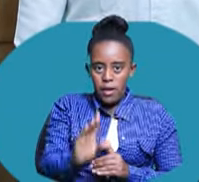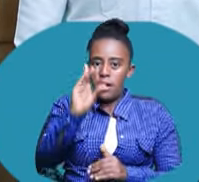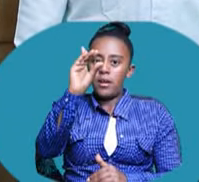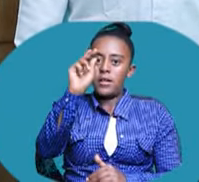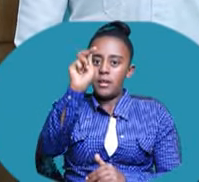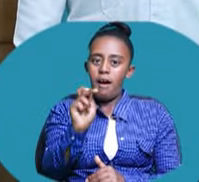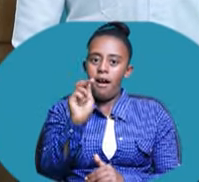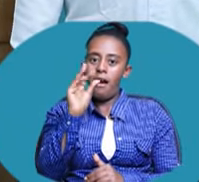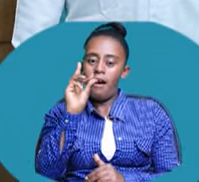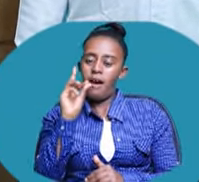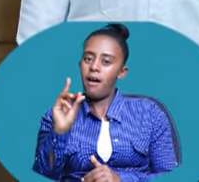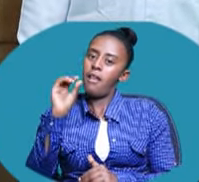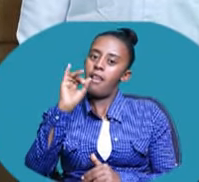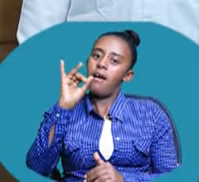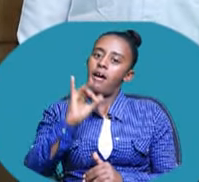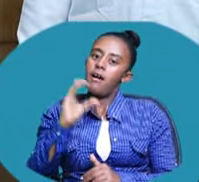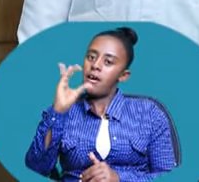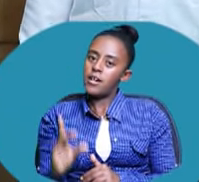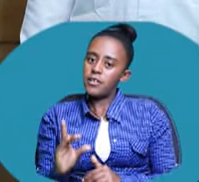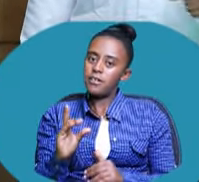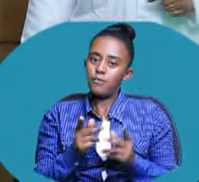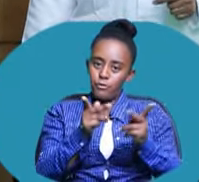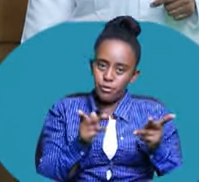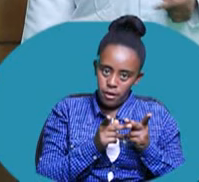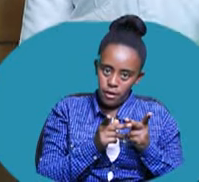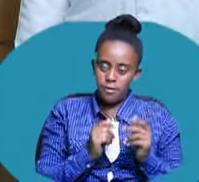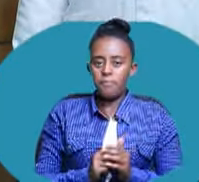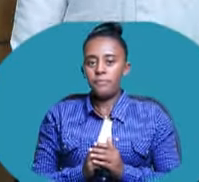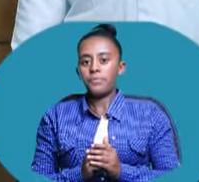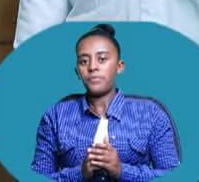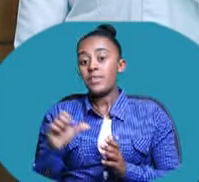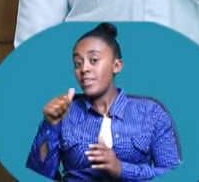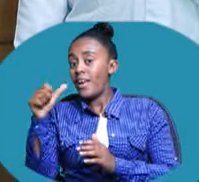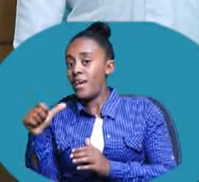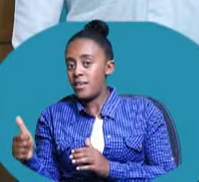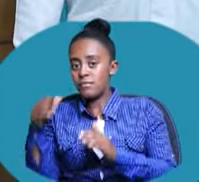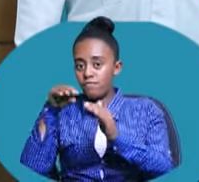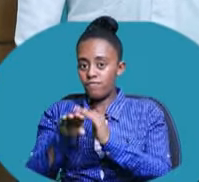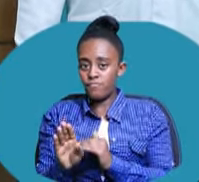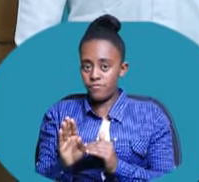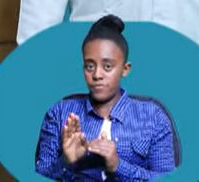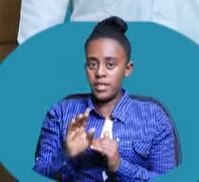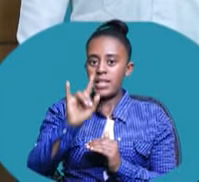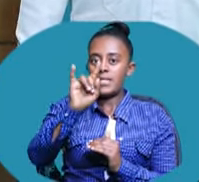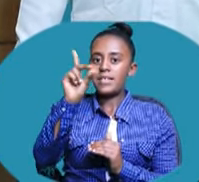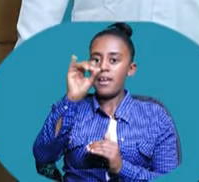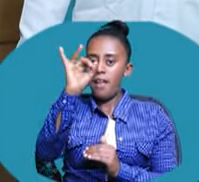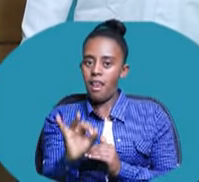Dahlak Island. The Dahlak Island was found in the Red Sea coast. The other,